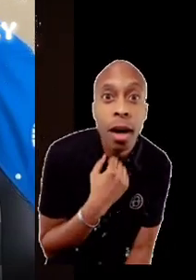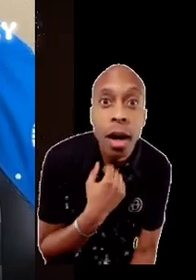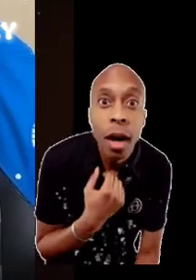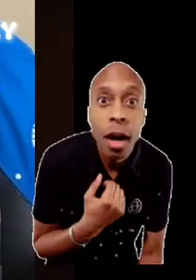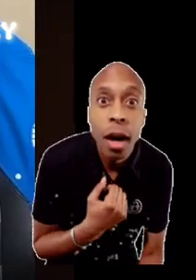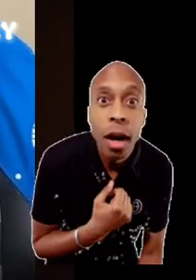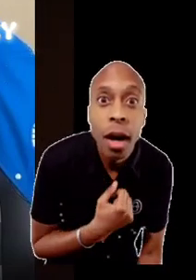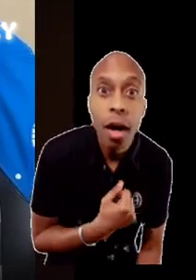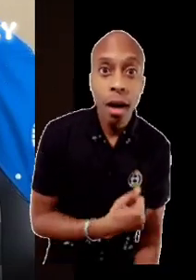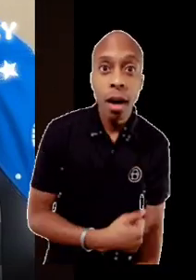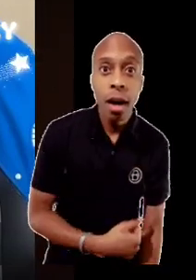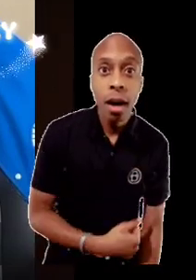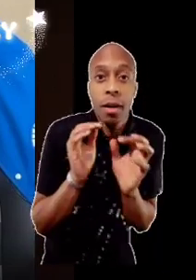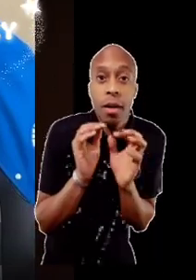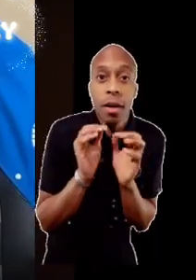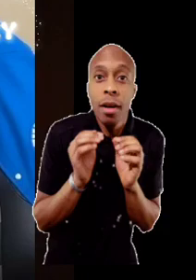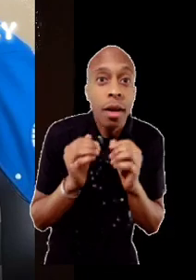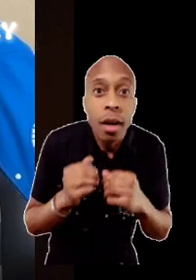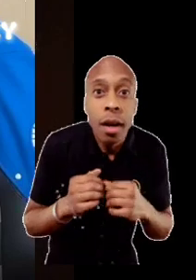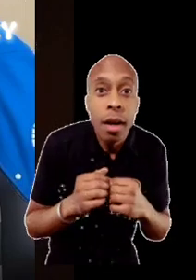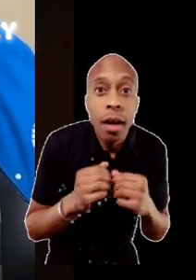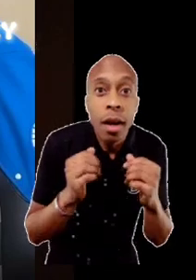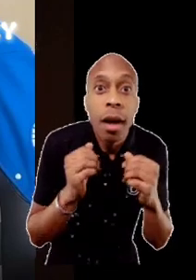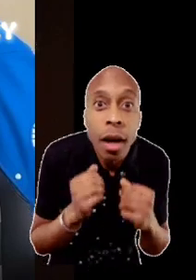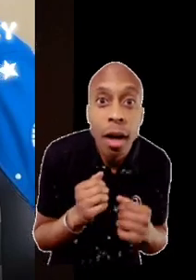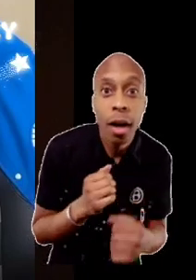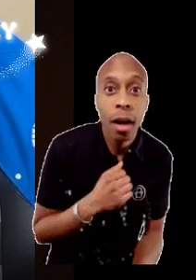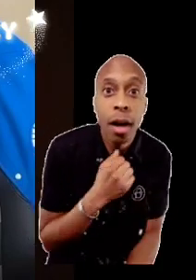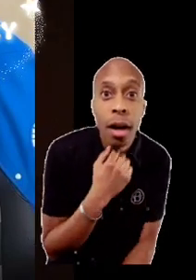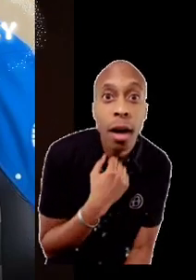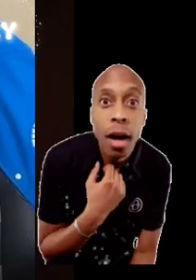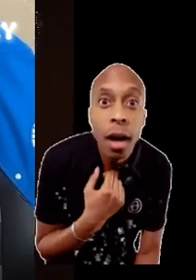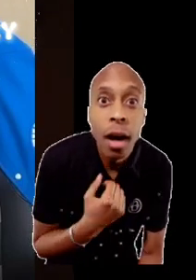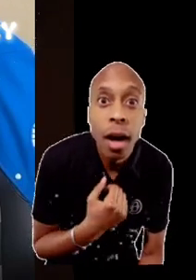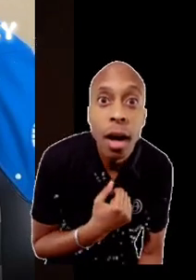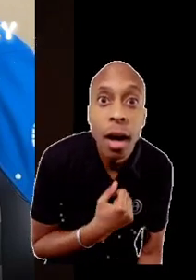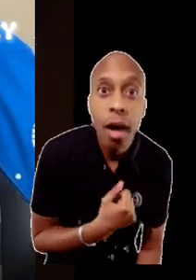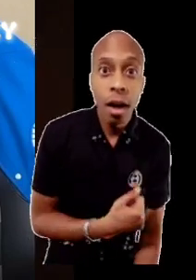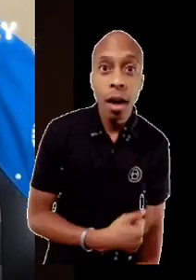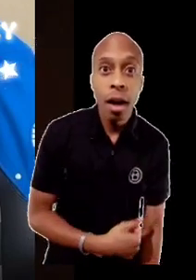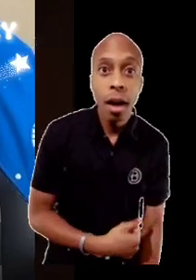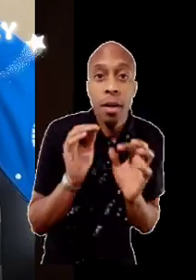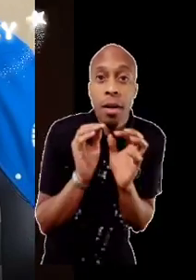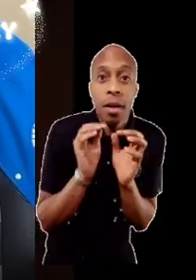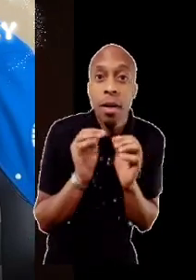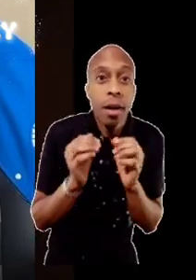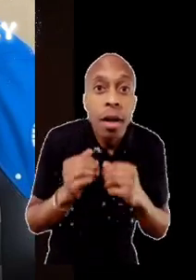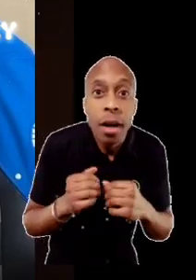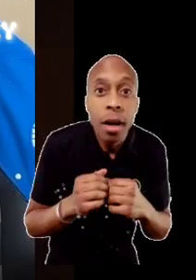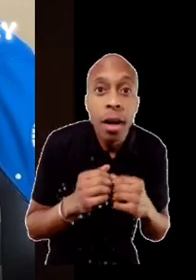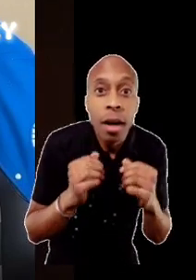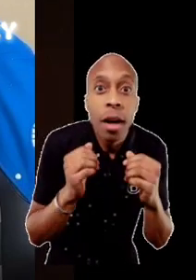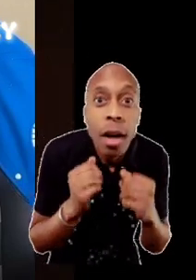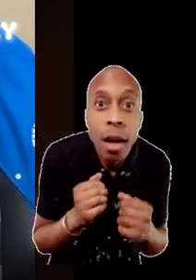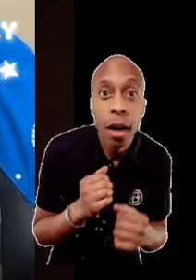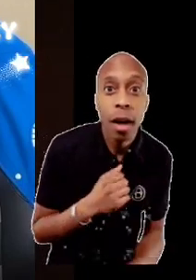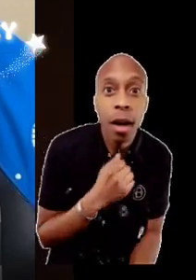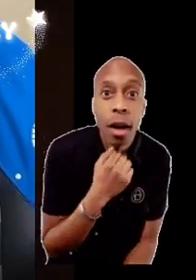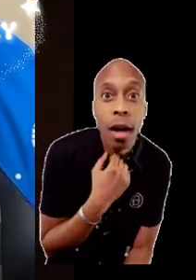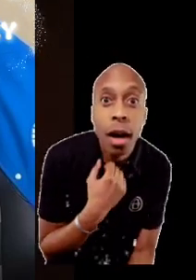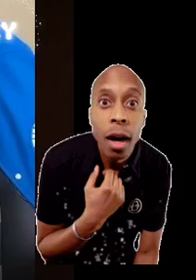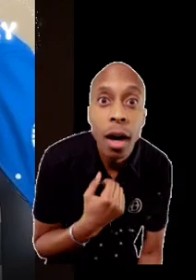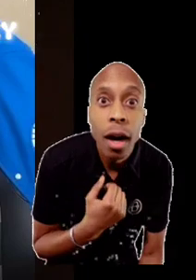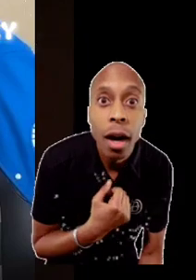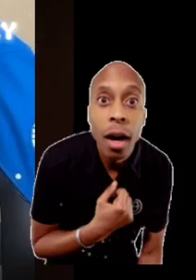on a name, more than tell me. But I lucky things I me to pay attention. When it don't look like say me I pay attention. I am the wrong